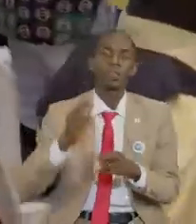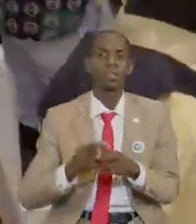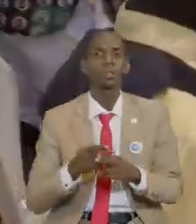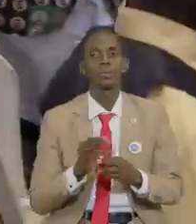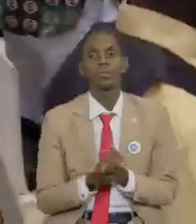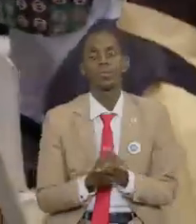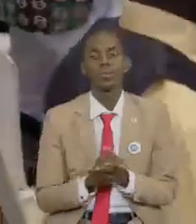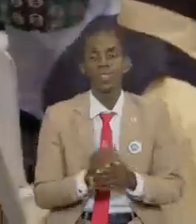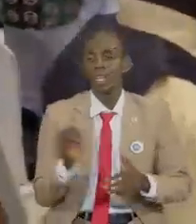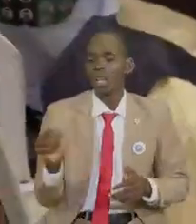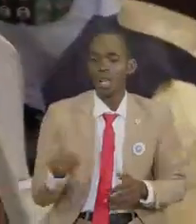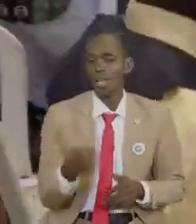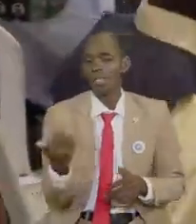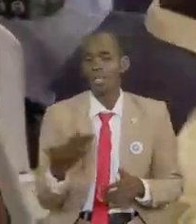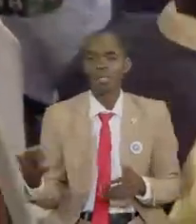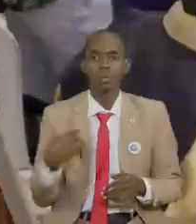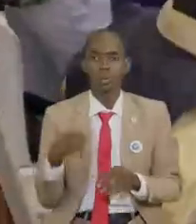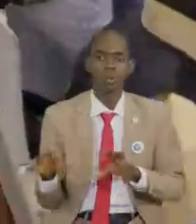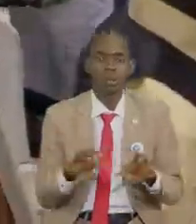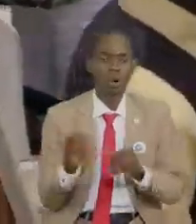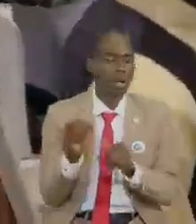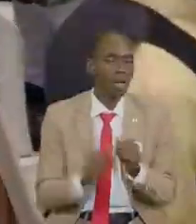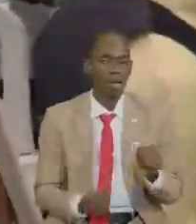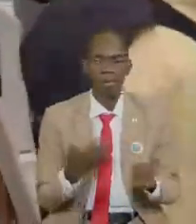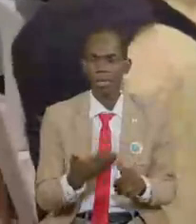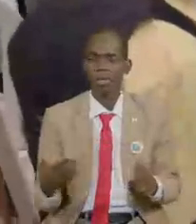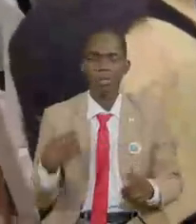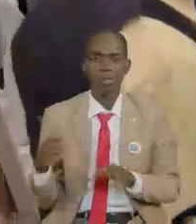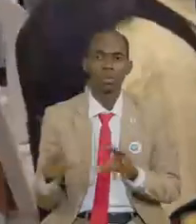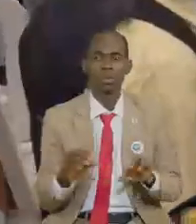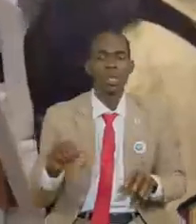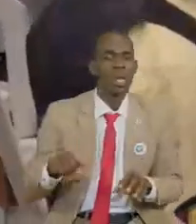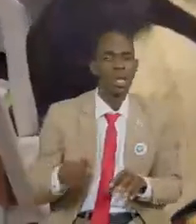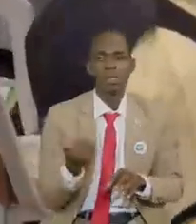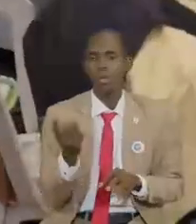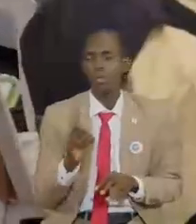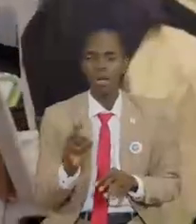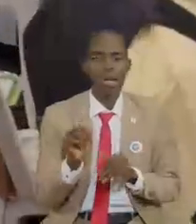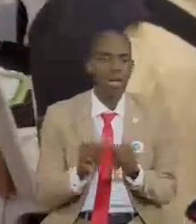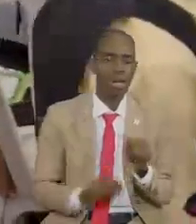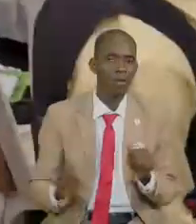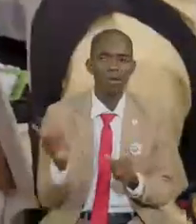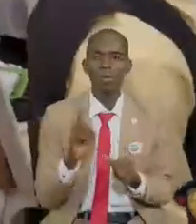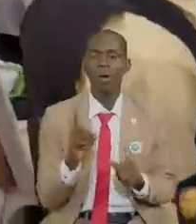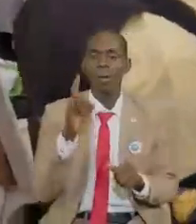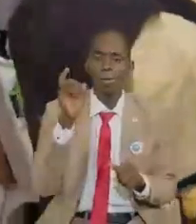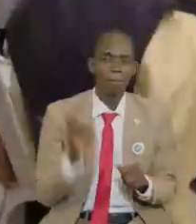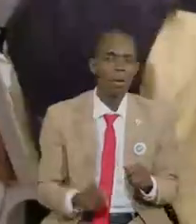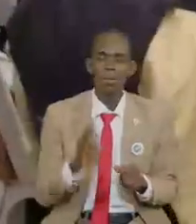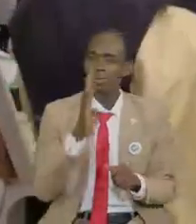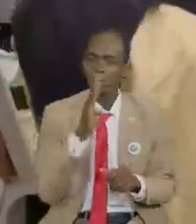Anything we do, everything we do, anywhere, everywhere, must be in